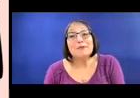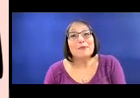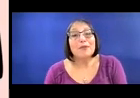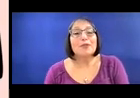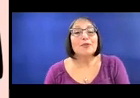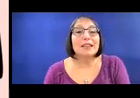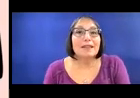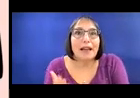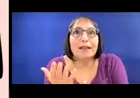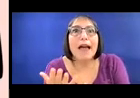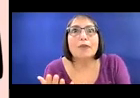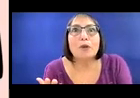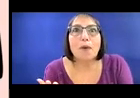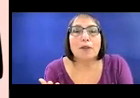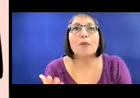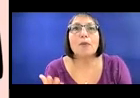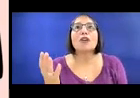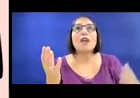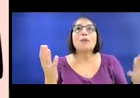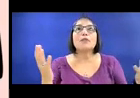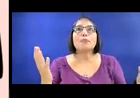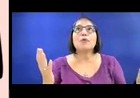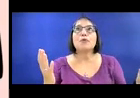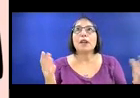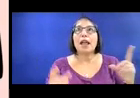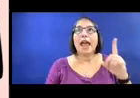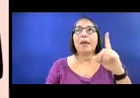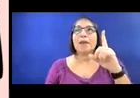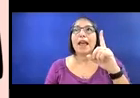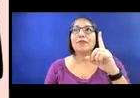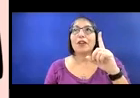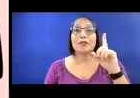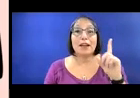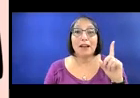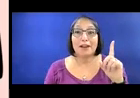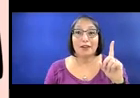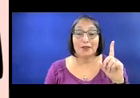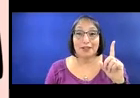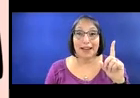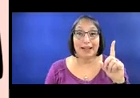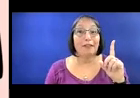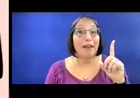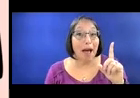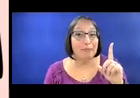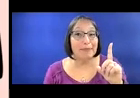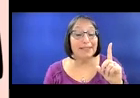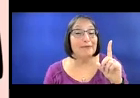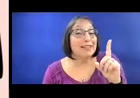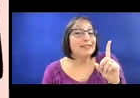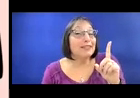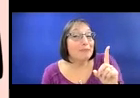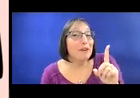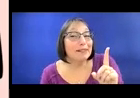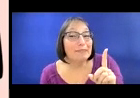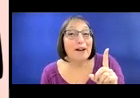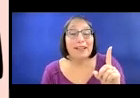was using things like class recordings. Oh, my gosh, that was a boon. I'm going to have to actually, in just a second, clap, because I've lights